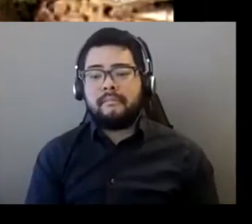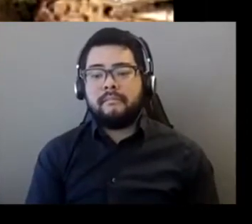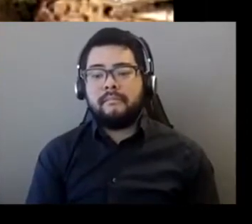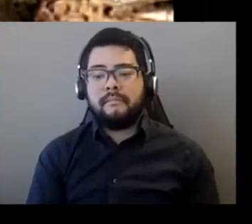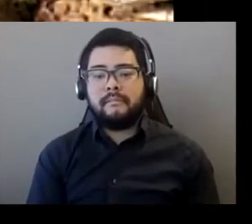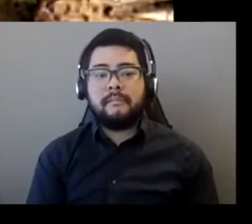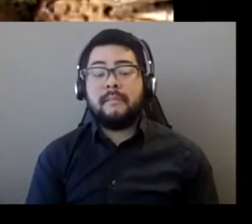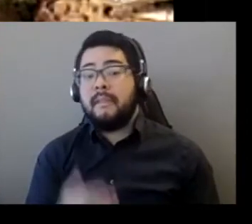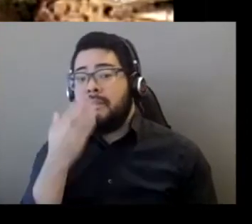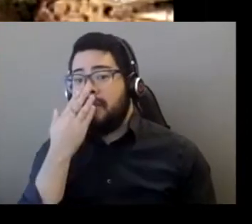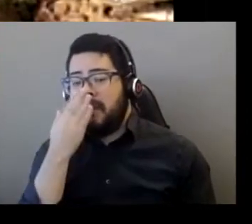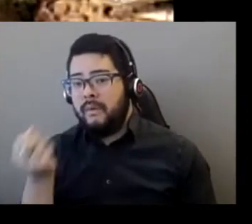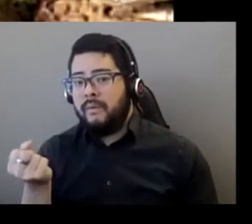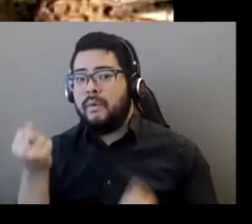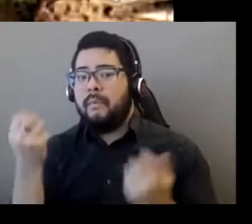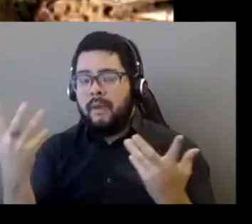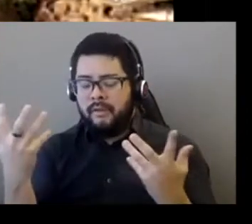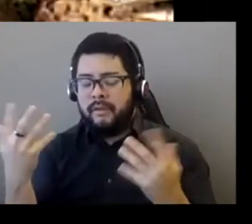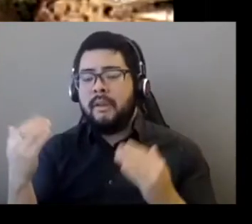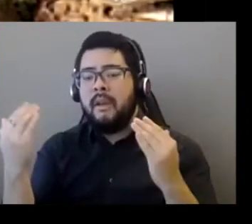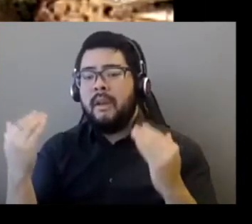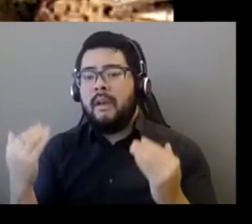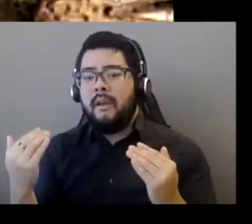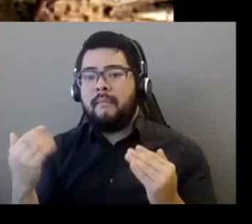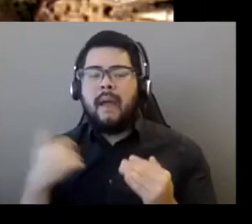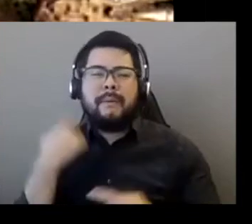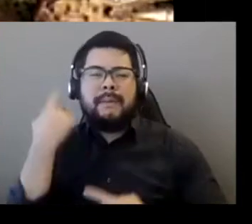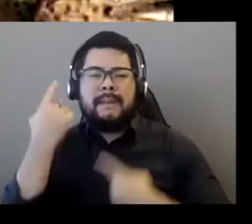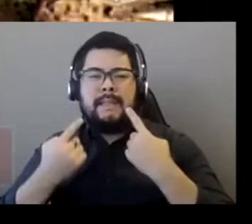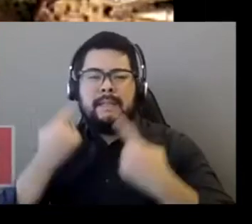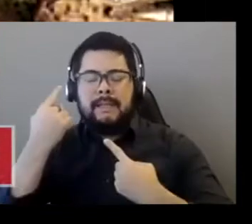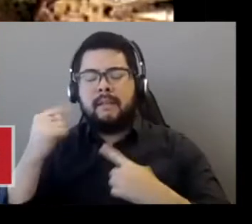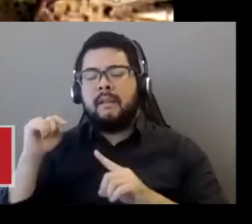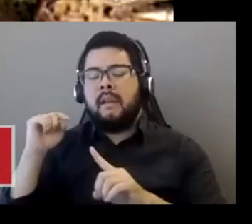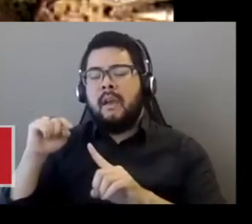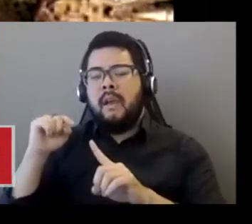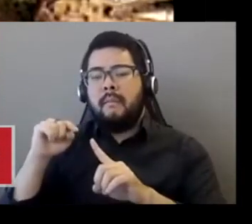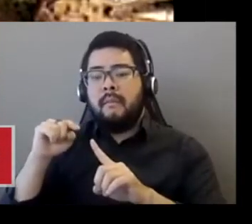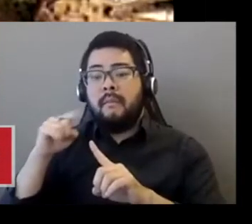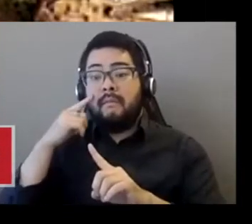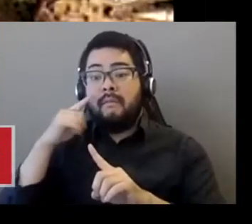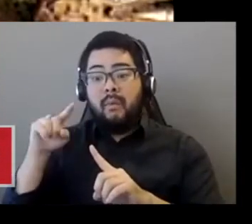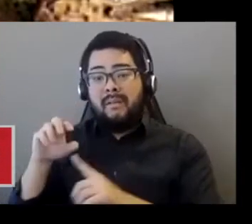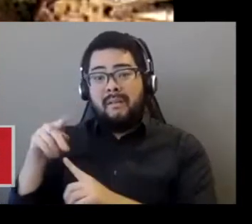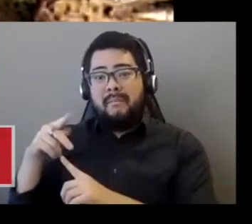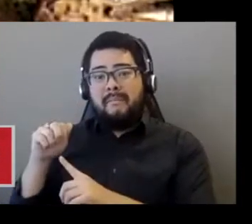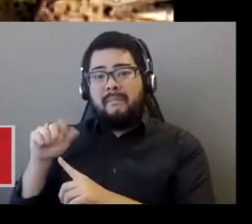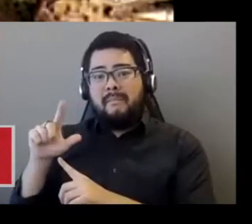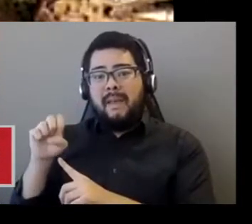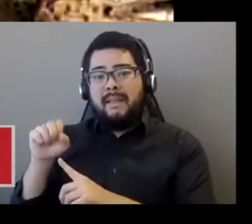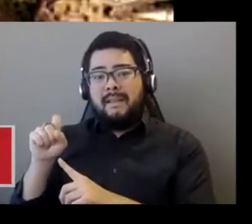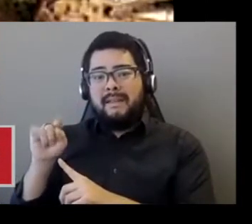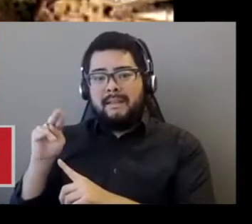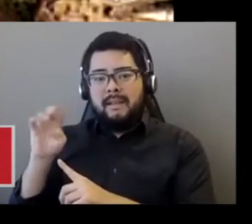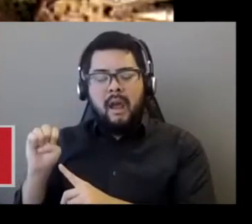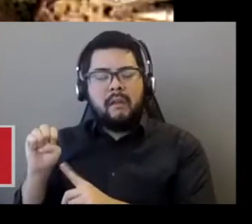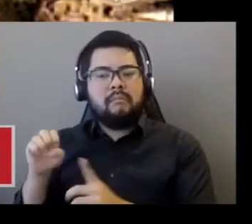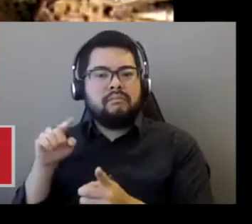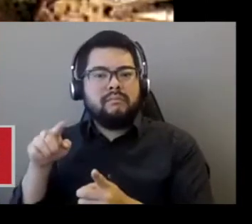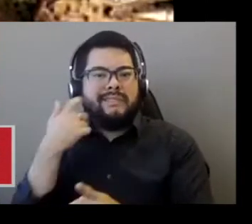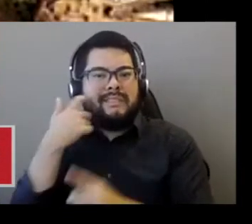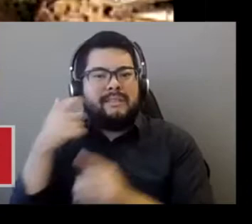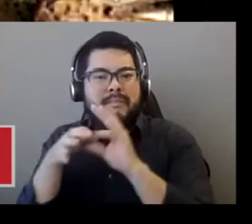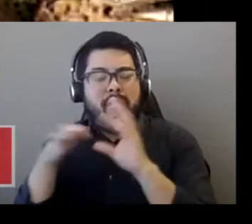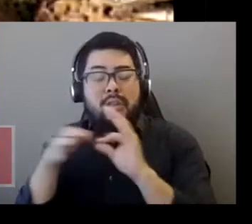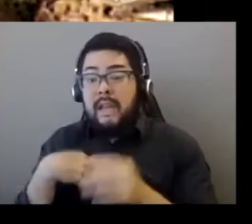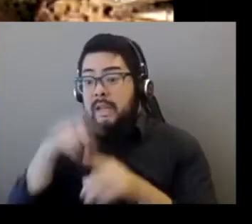Thank you so much. I mean, I was thinking actually that in the case of Palestine, I agree, but